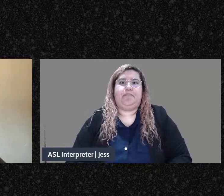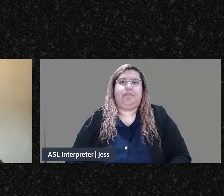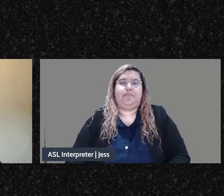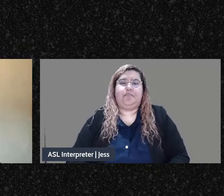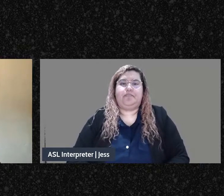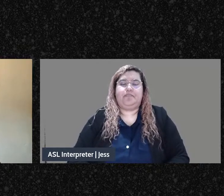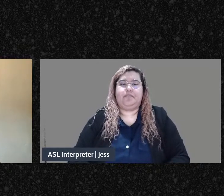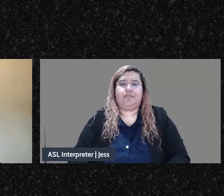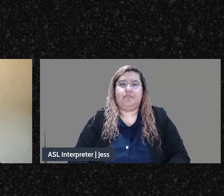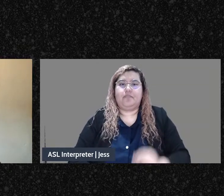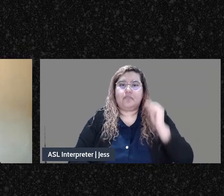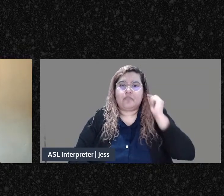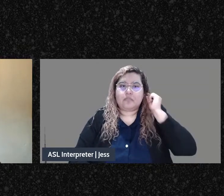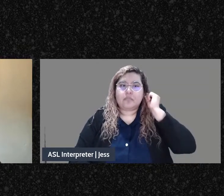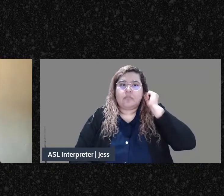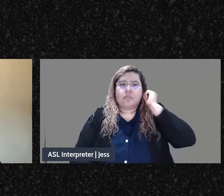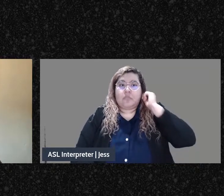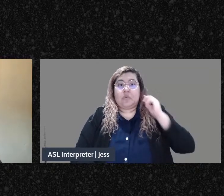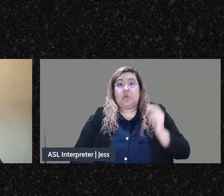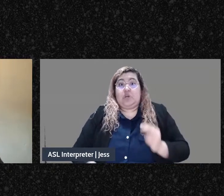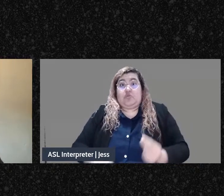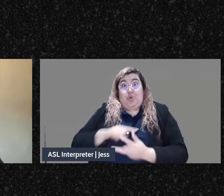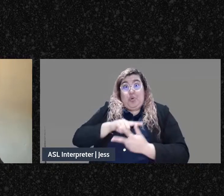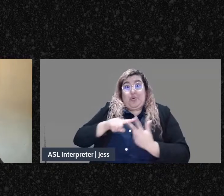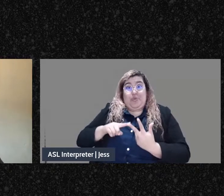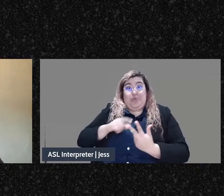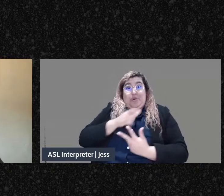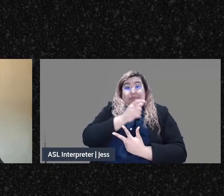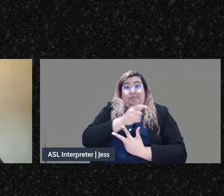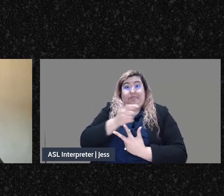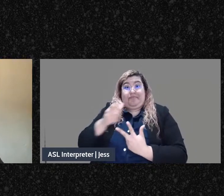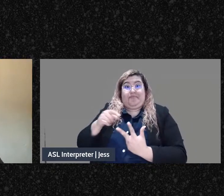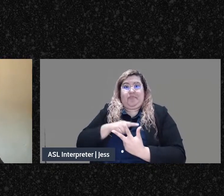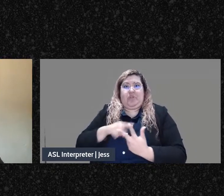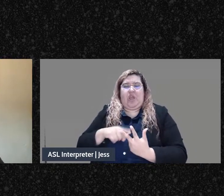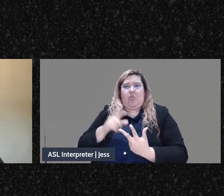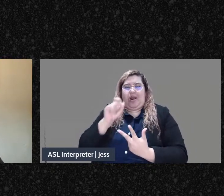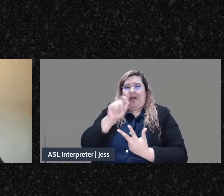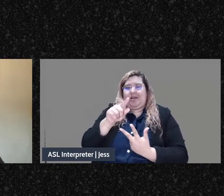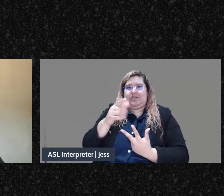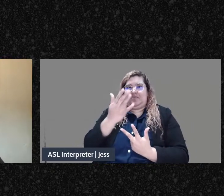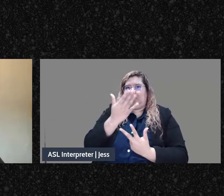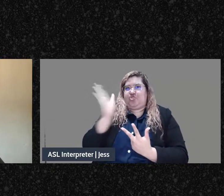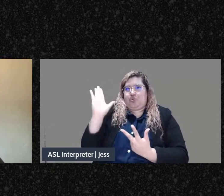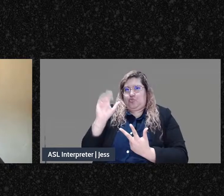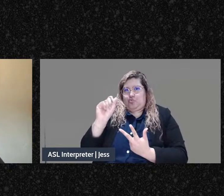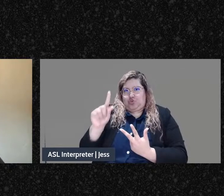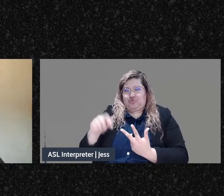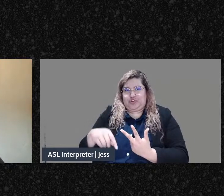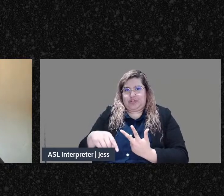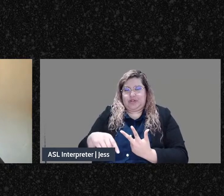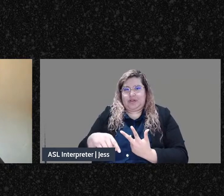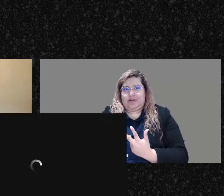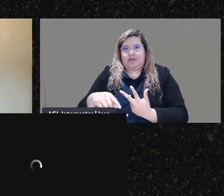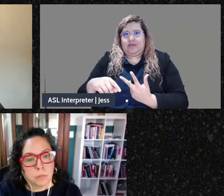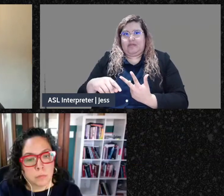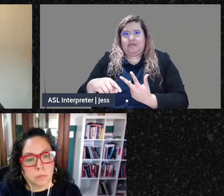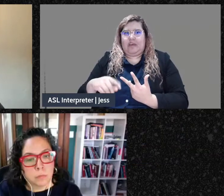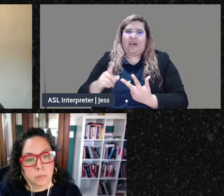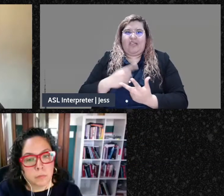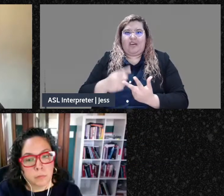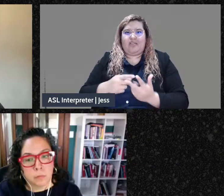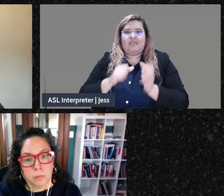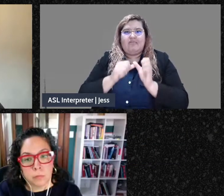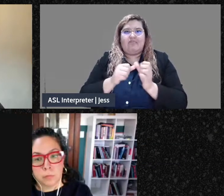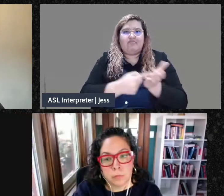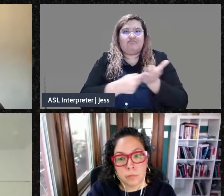So I want to kind of ask each of these three kind of a big overview question, and then we'll have a bit more discussion amongst us